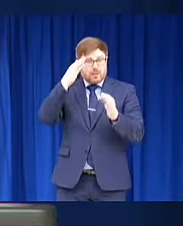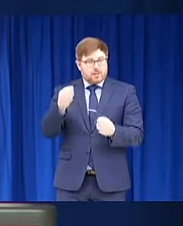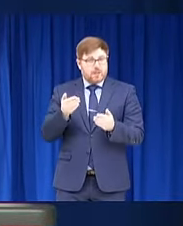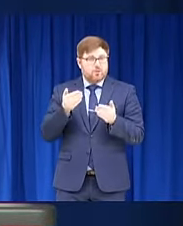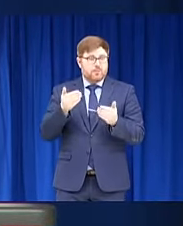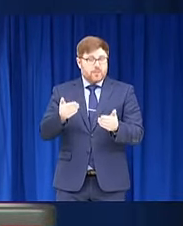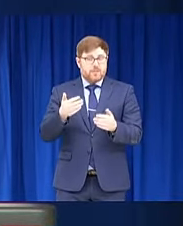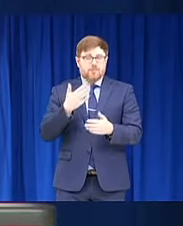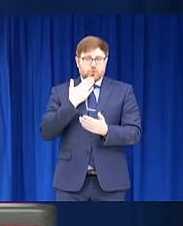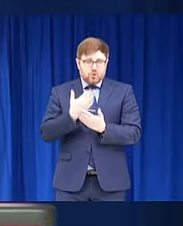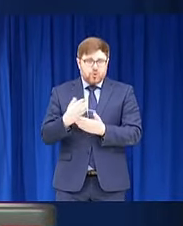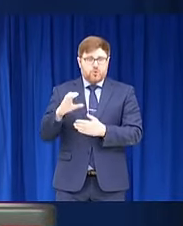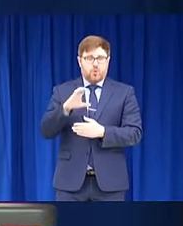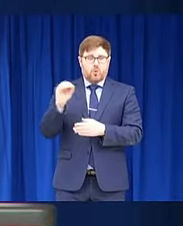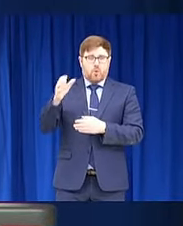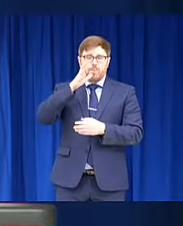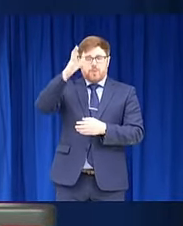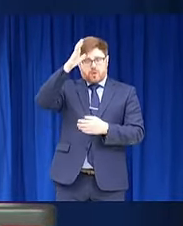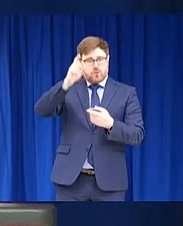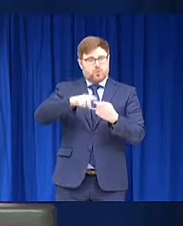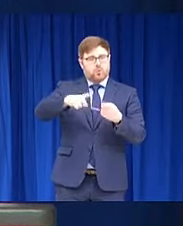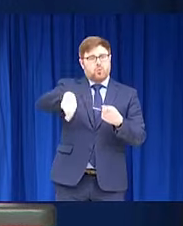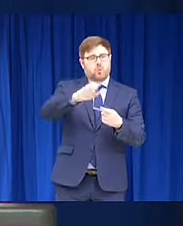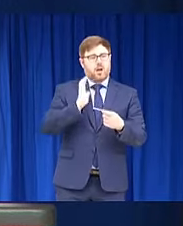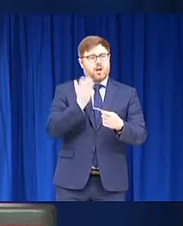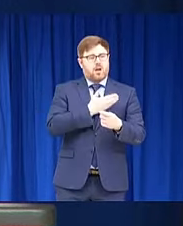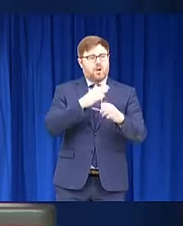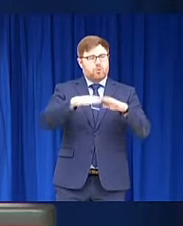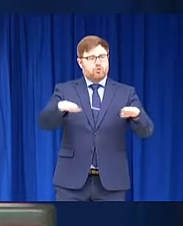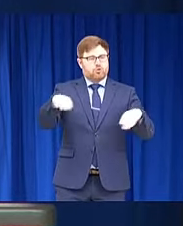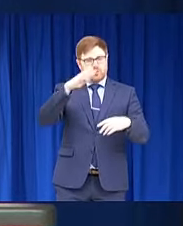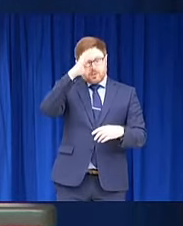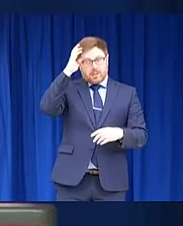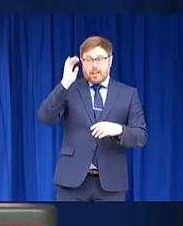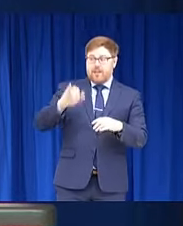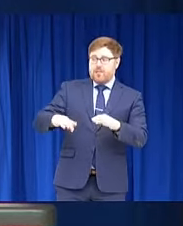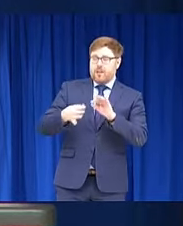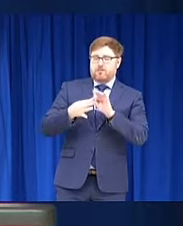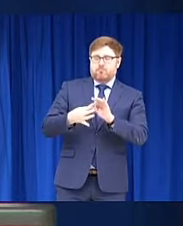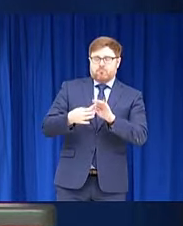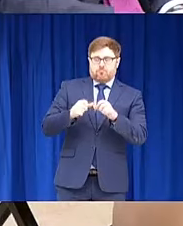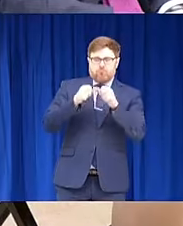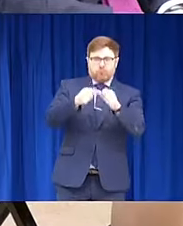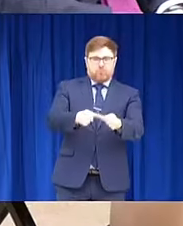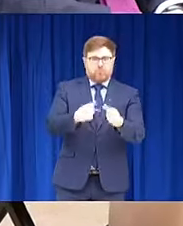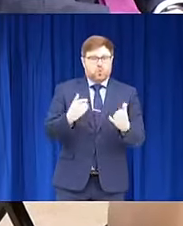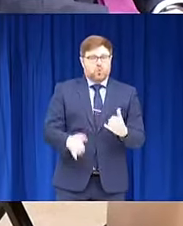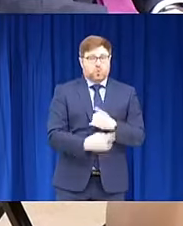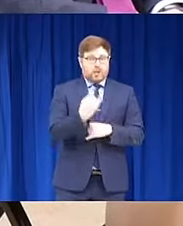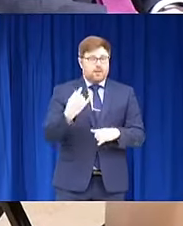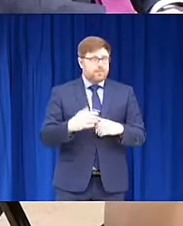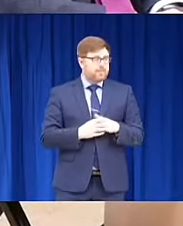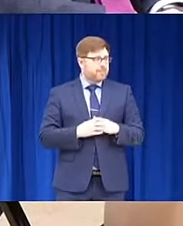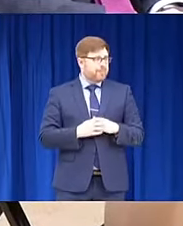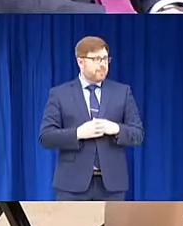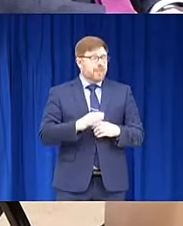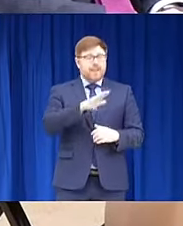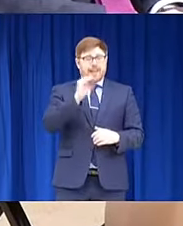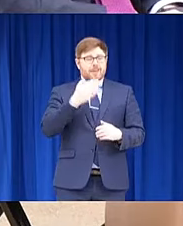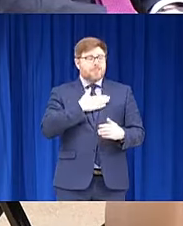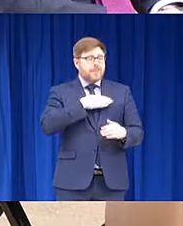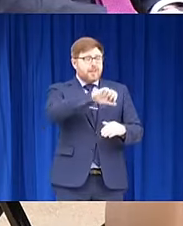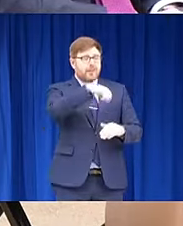children. And that newly calibrated, healthy relationship continues to this day. I was also flat out wrong in my other